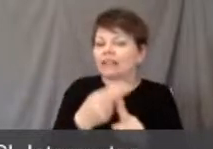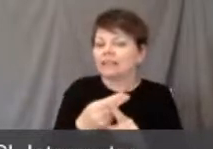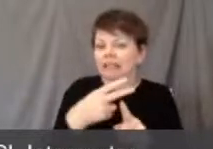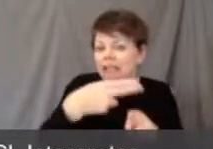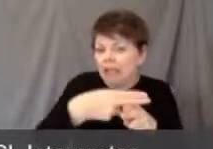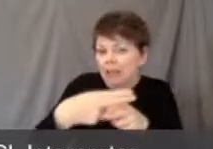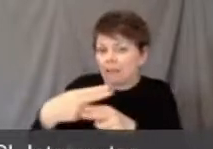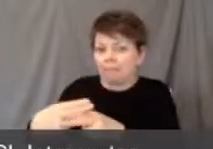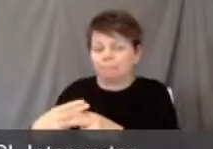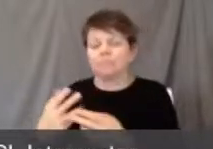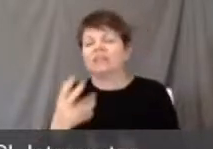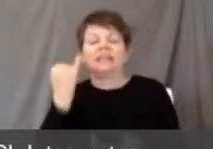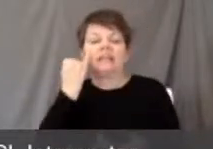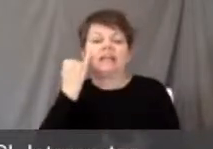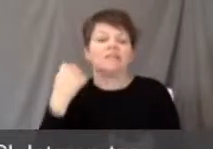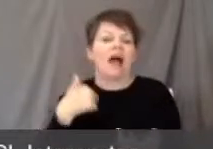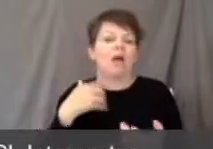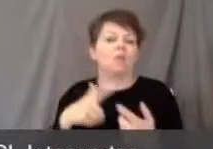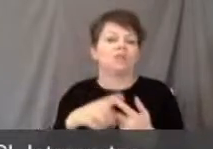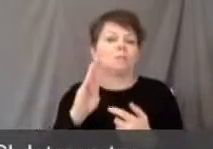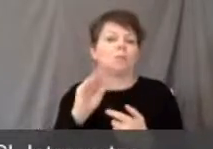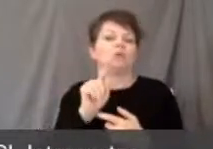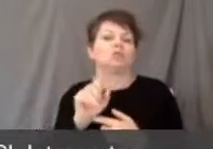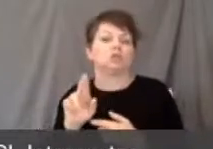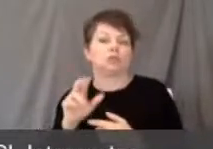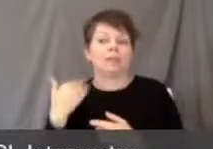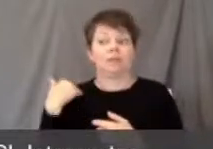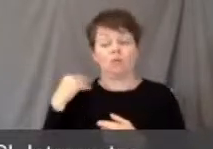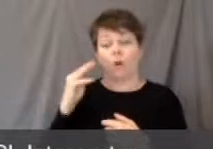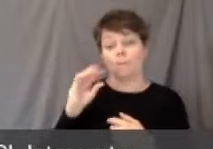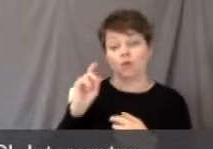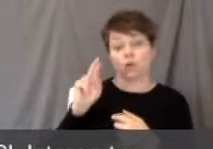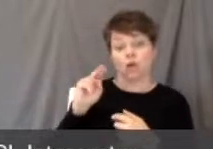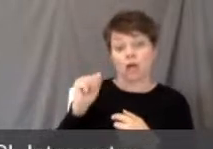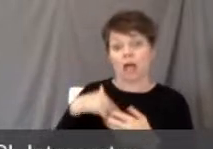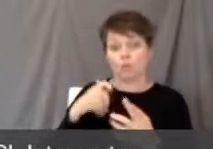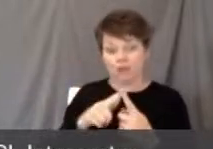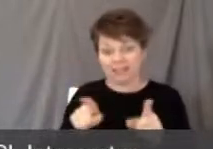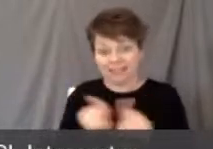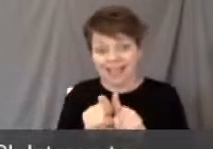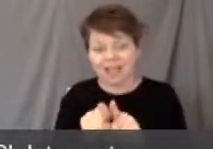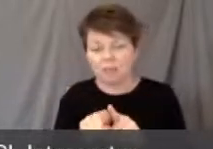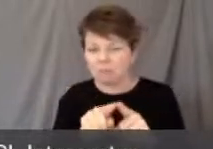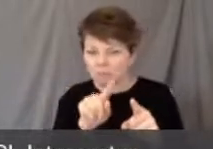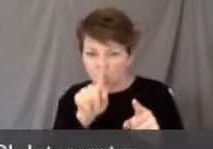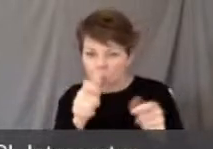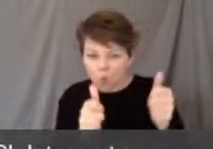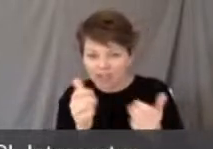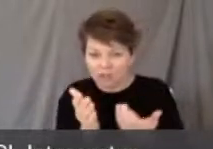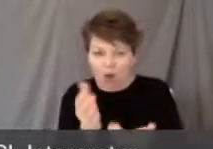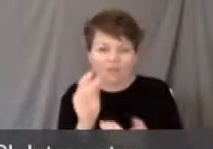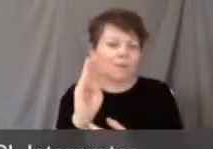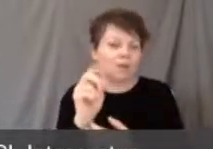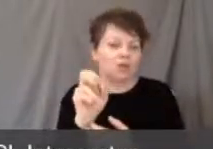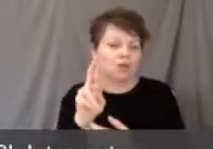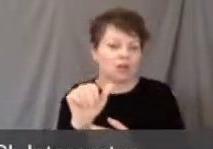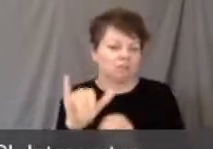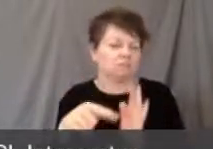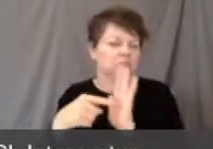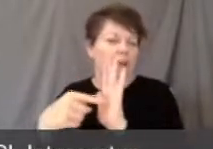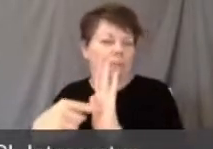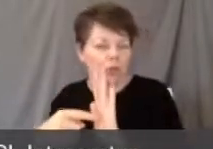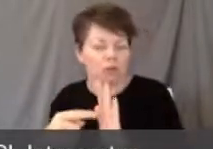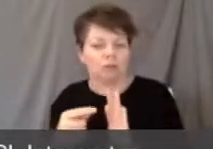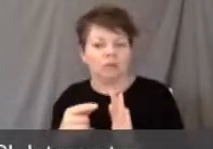if I, as a parent, need to go in to get my booster and I had Moderna, I would know which of those locations would be available for me to